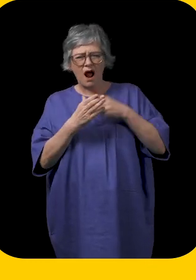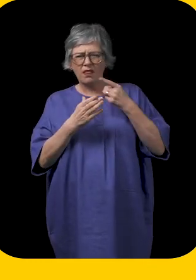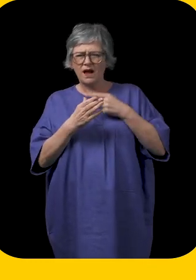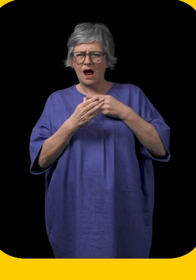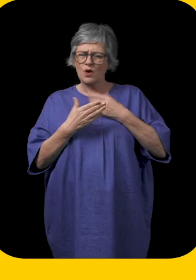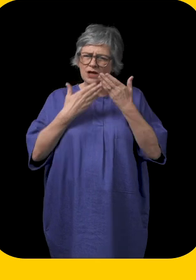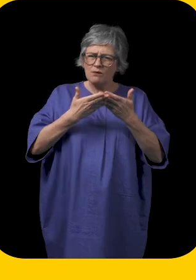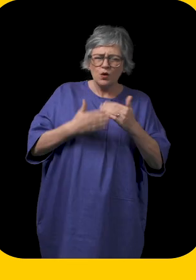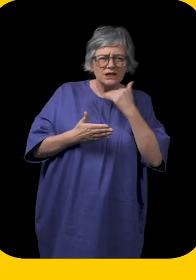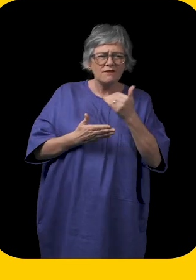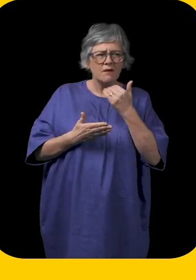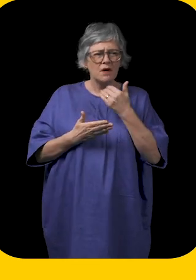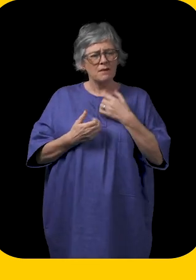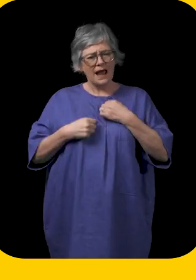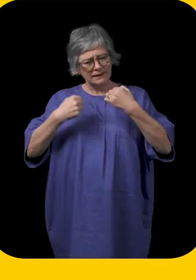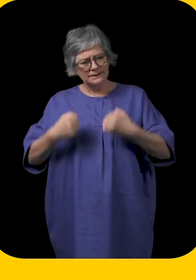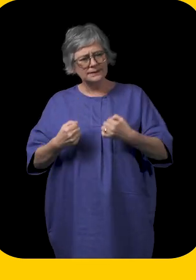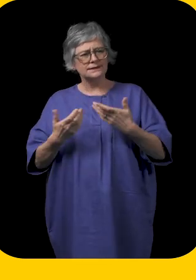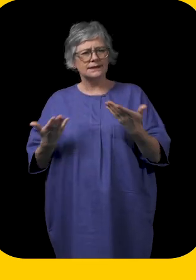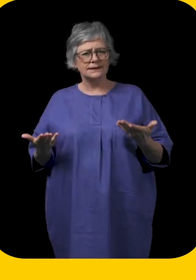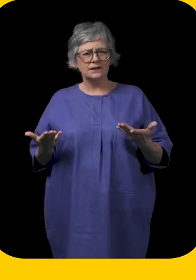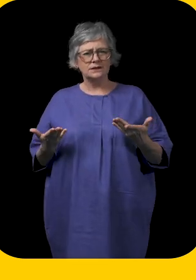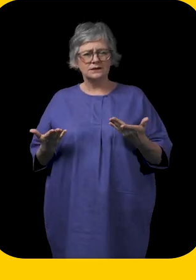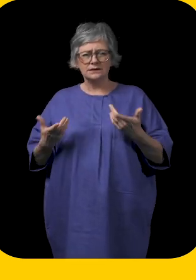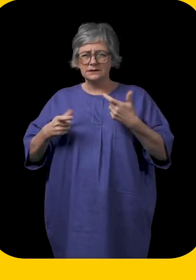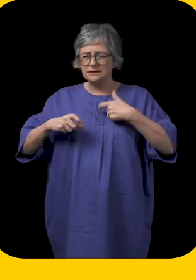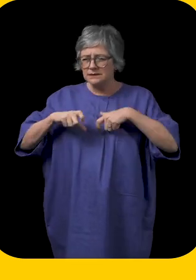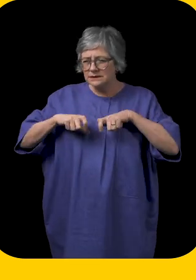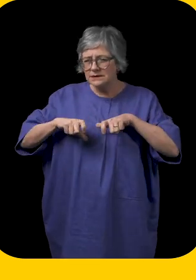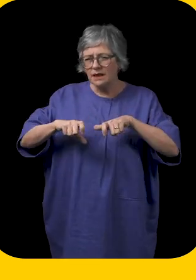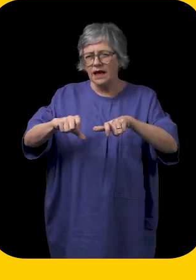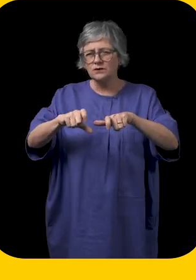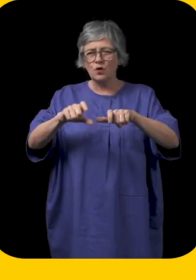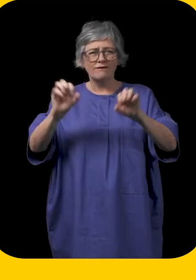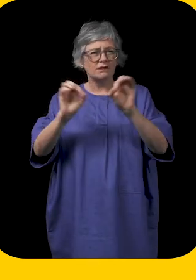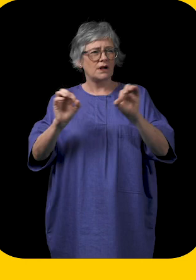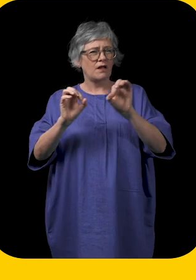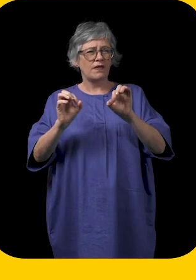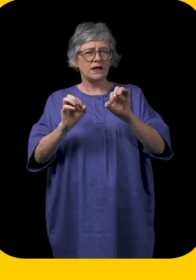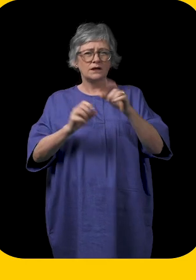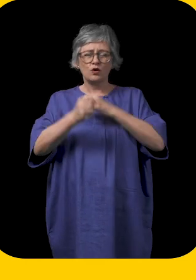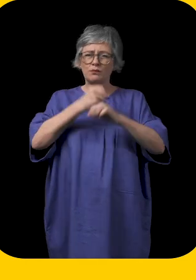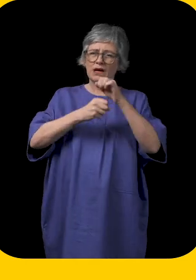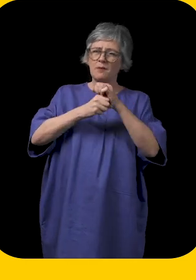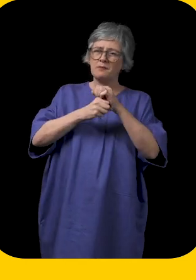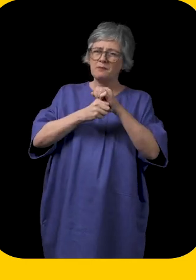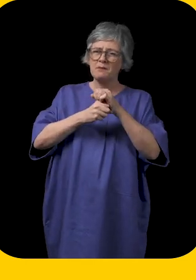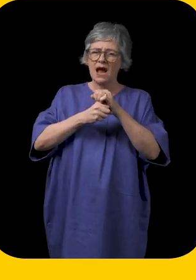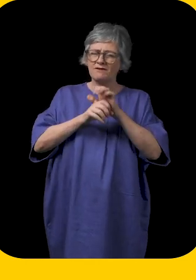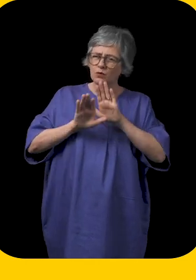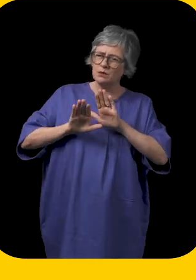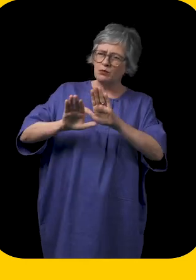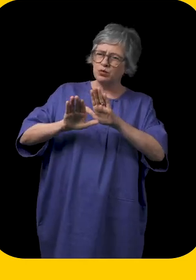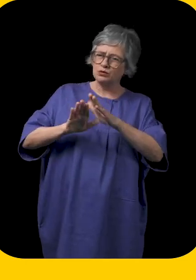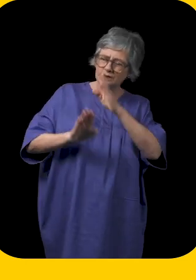not Muslim enough, or that my existence lingered dangerously over a nothing I couldn't be, felt as if I was